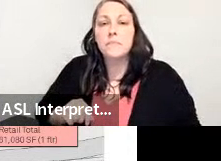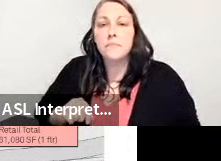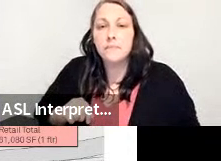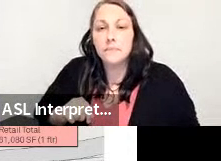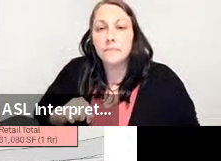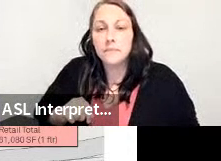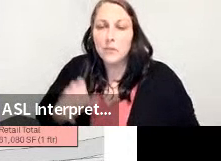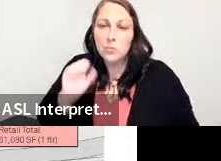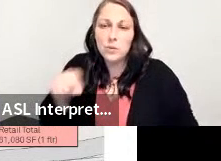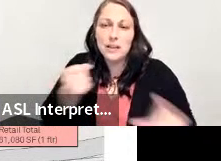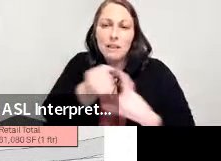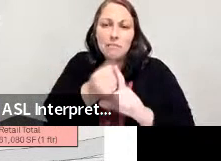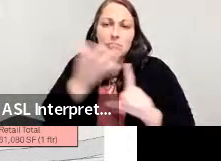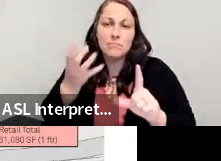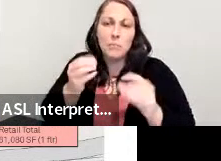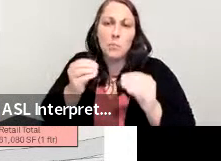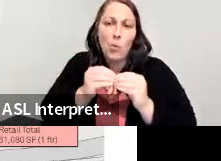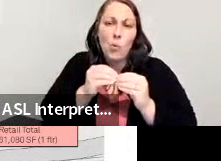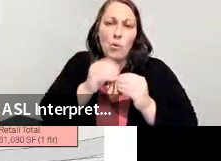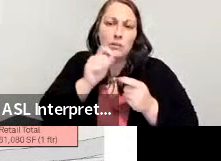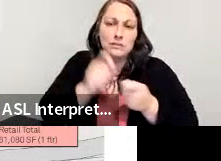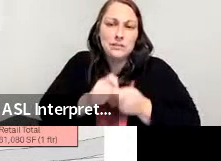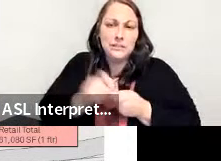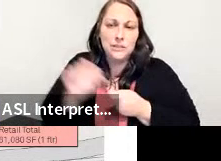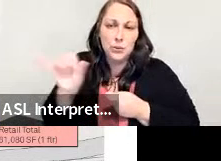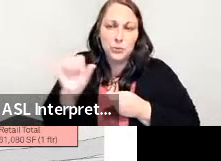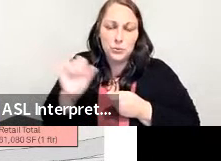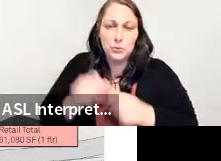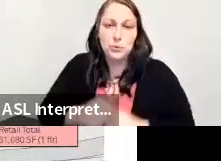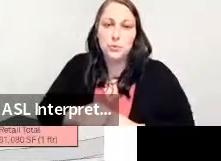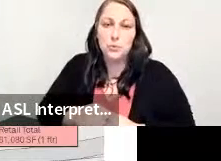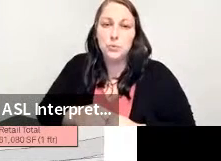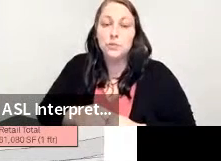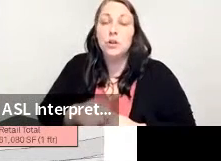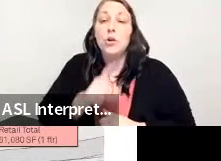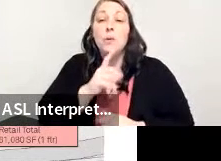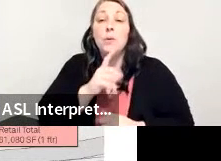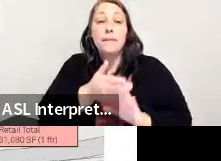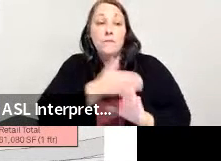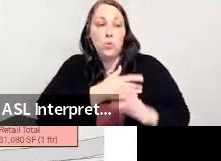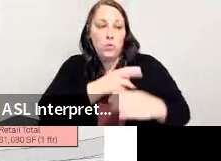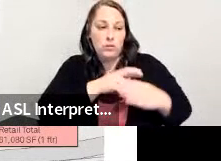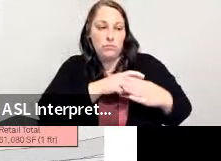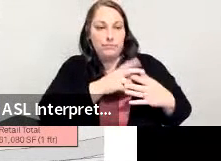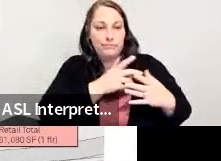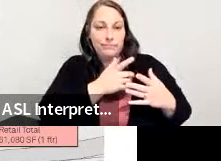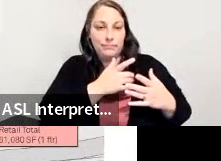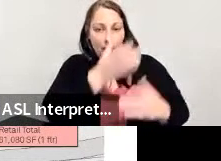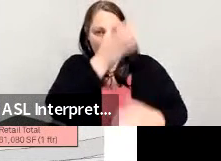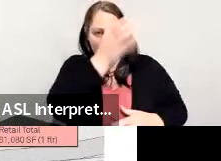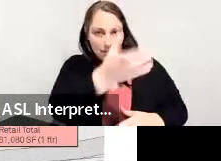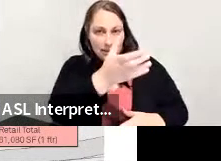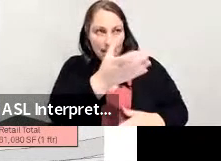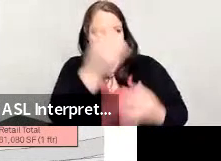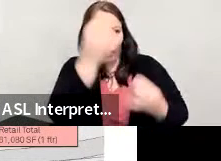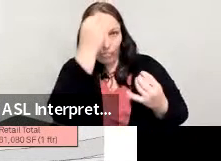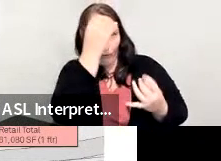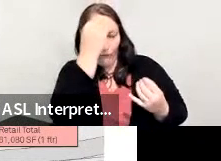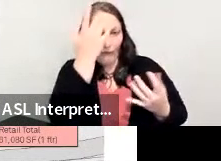hand. But really, it's just the result of going from a concept like this to a schematic design